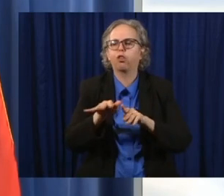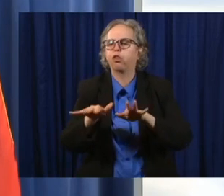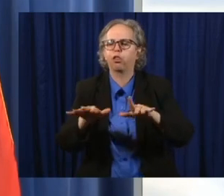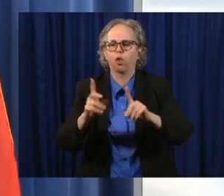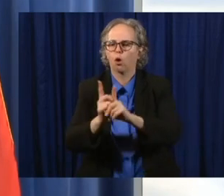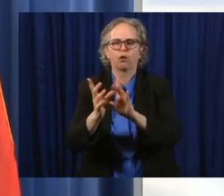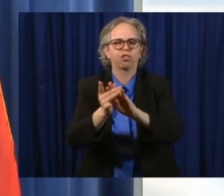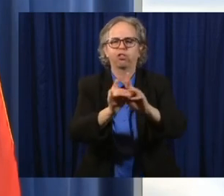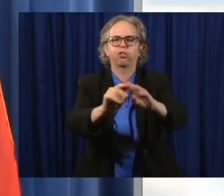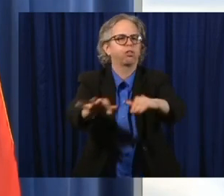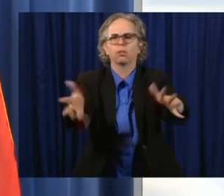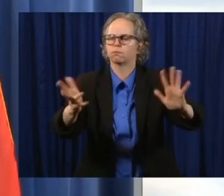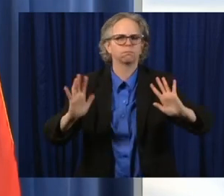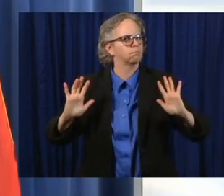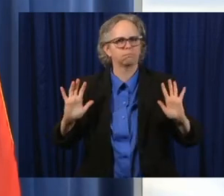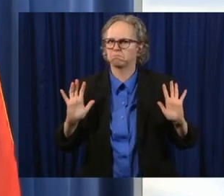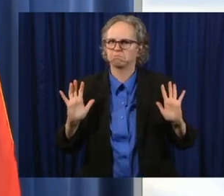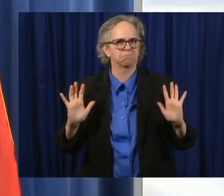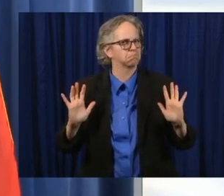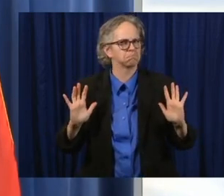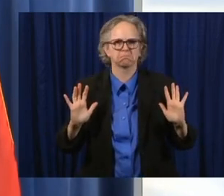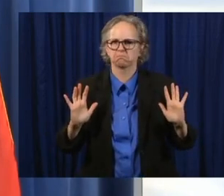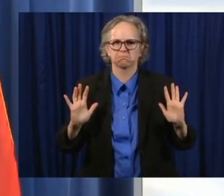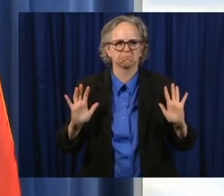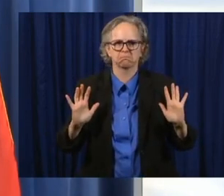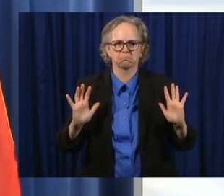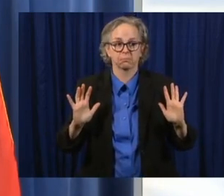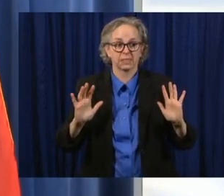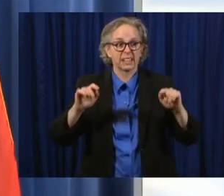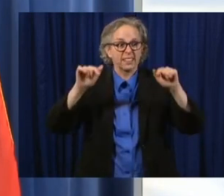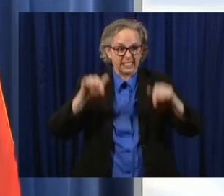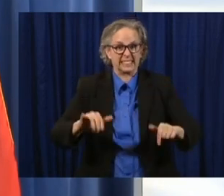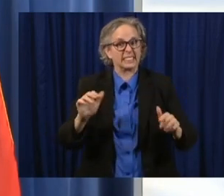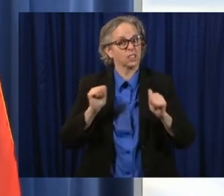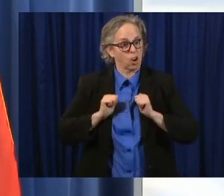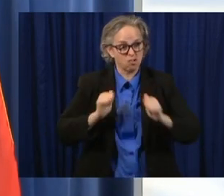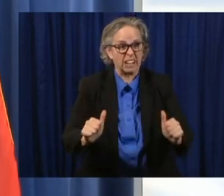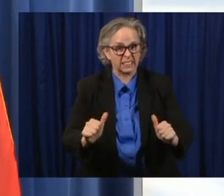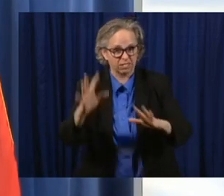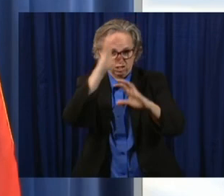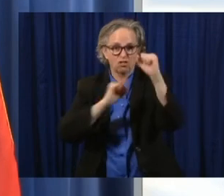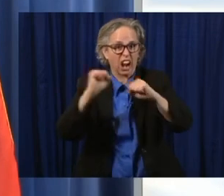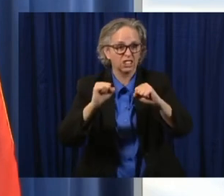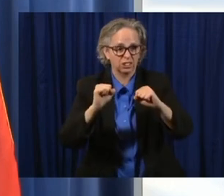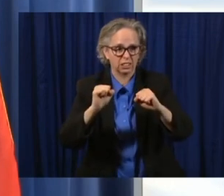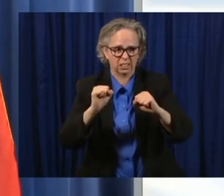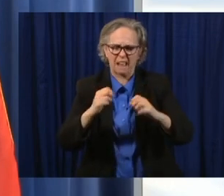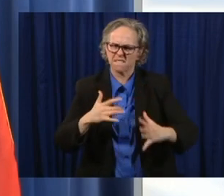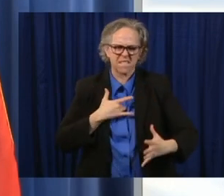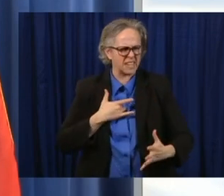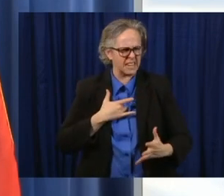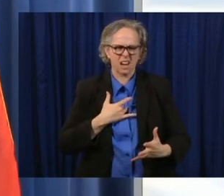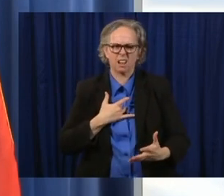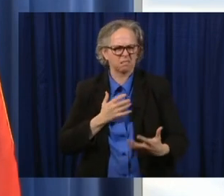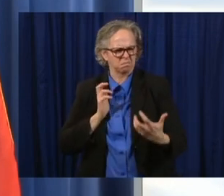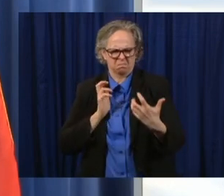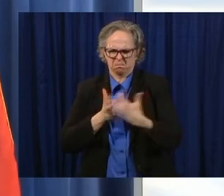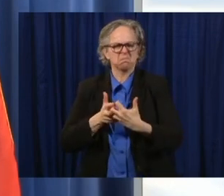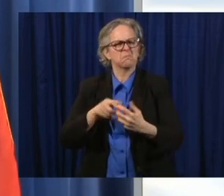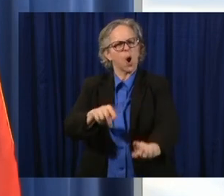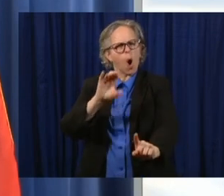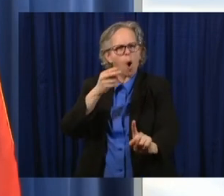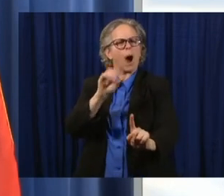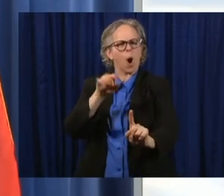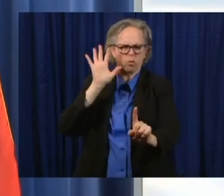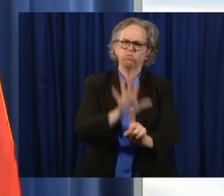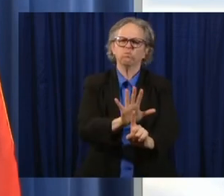spread. This is an aggressive strategy, but I think it fits Ohio, and I think it fits our